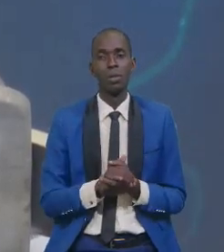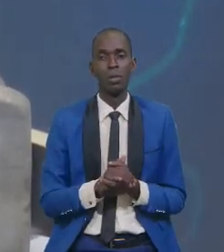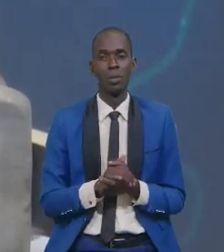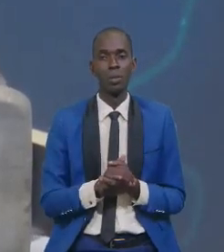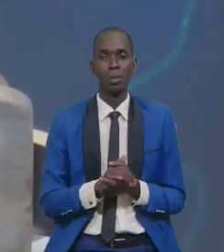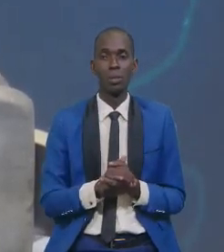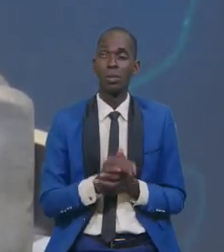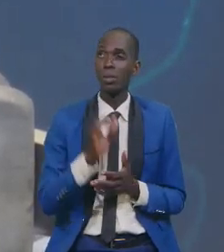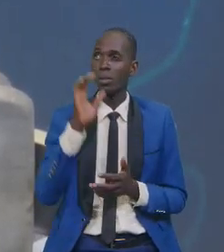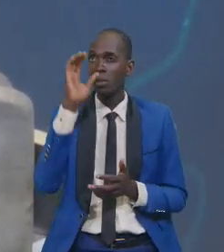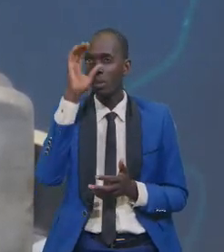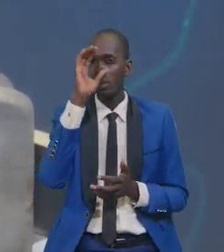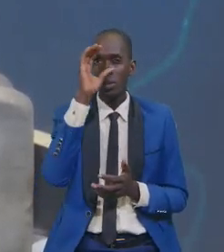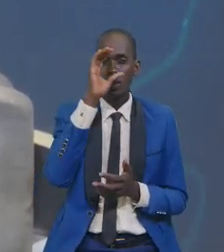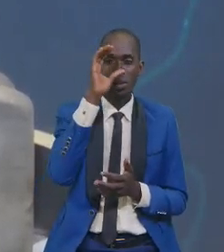Seek,